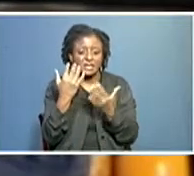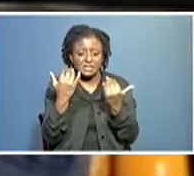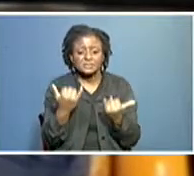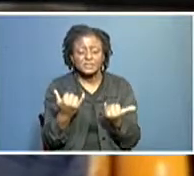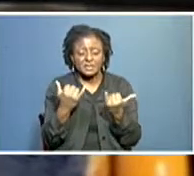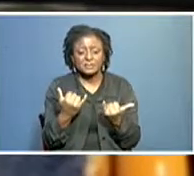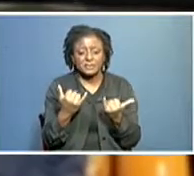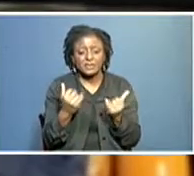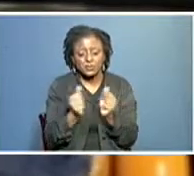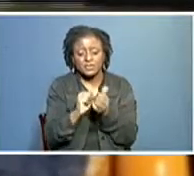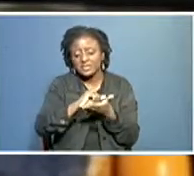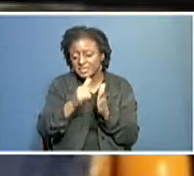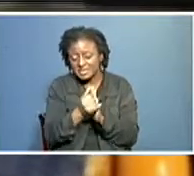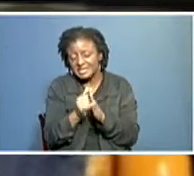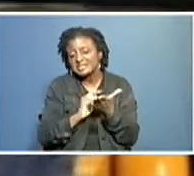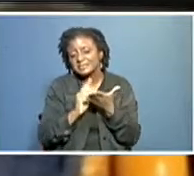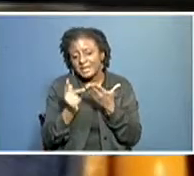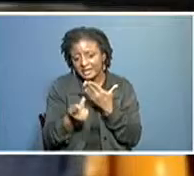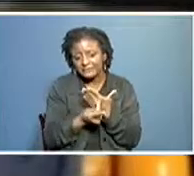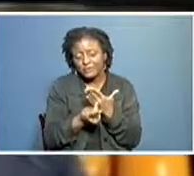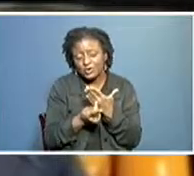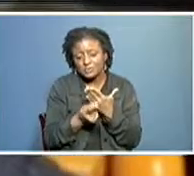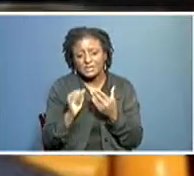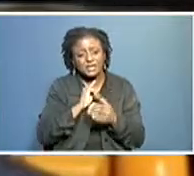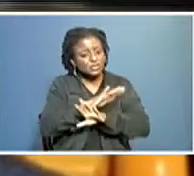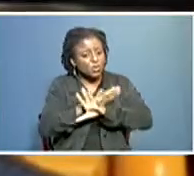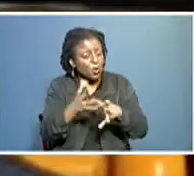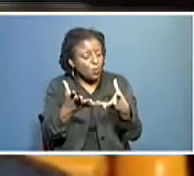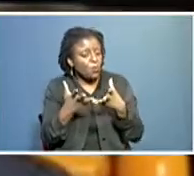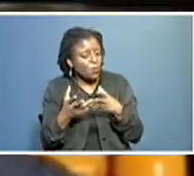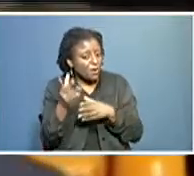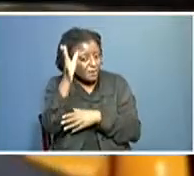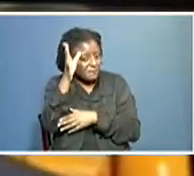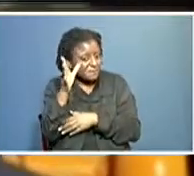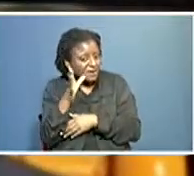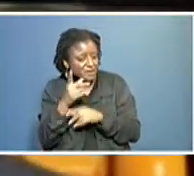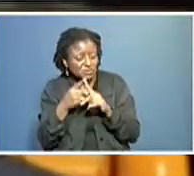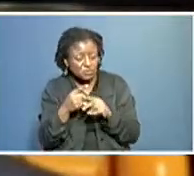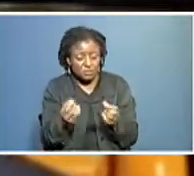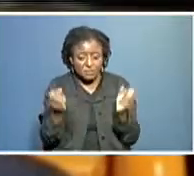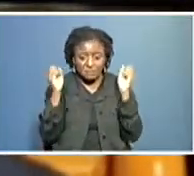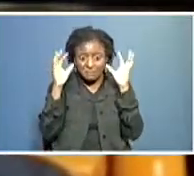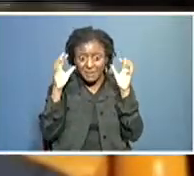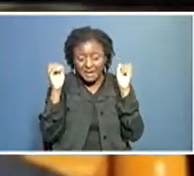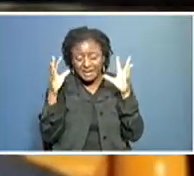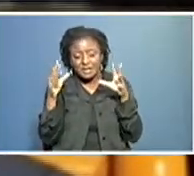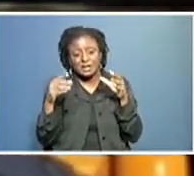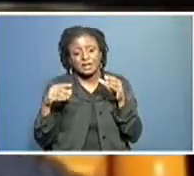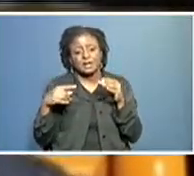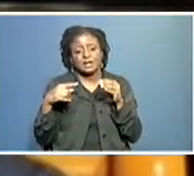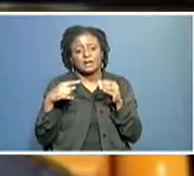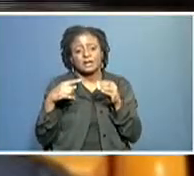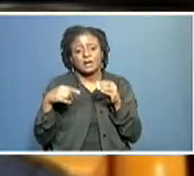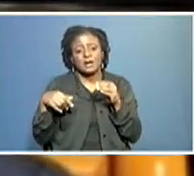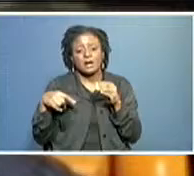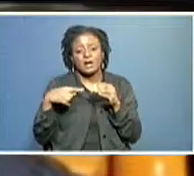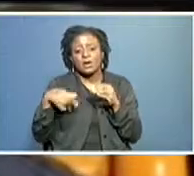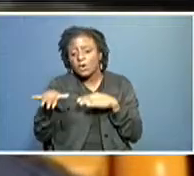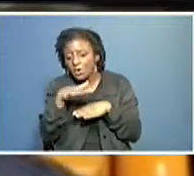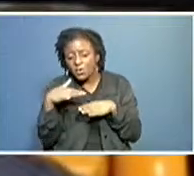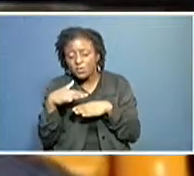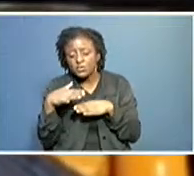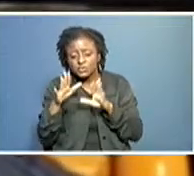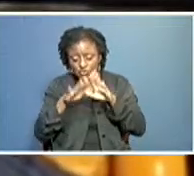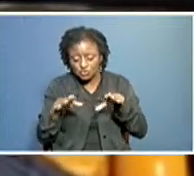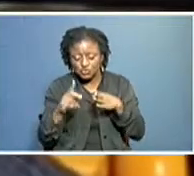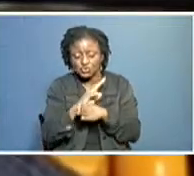platforms. So I don't want parents to panic over their children using